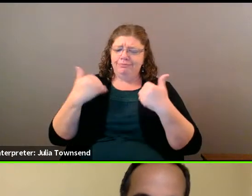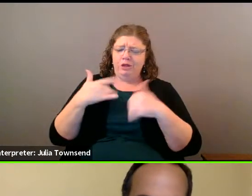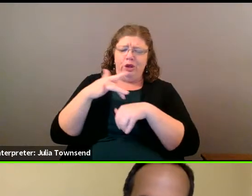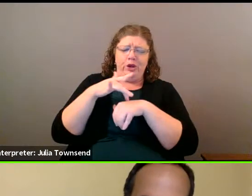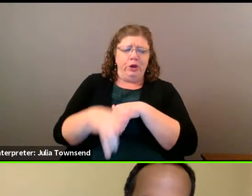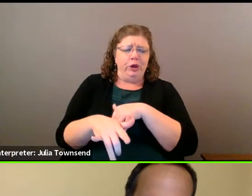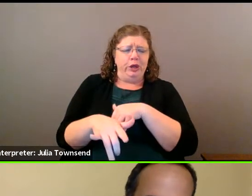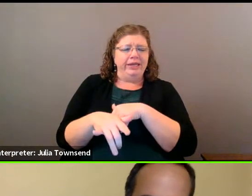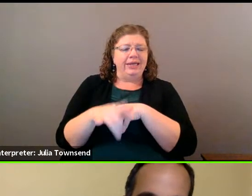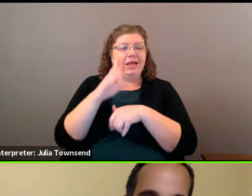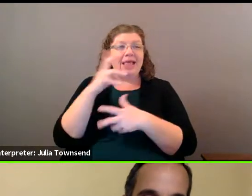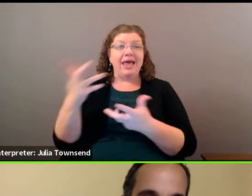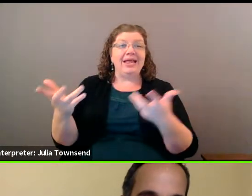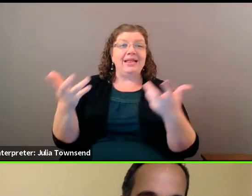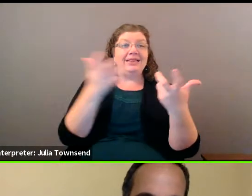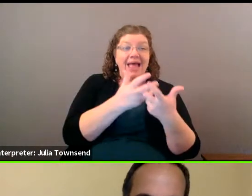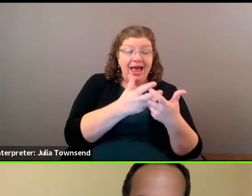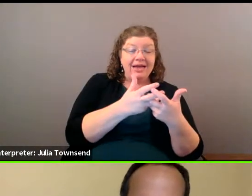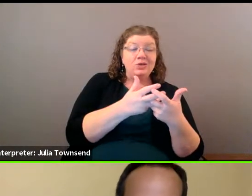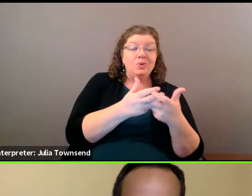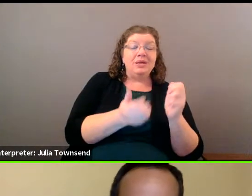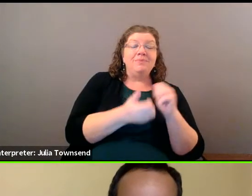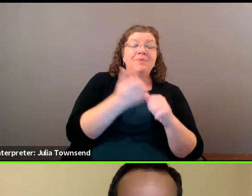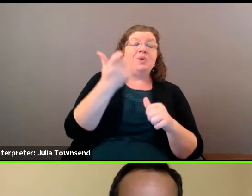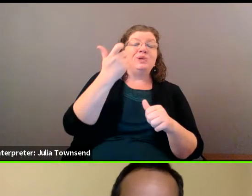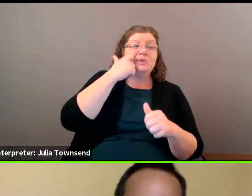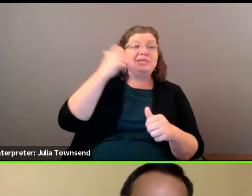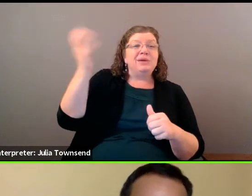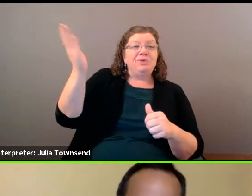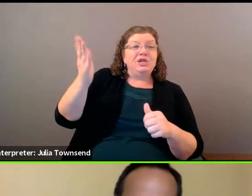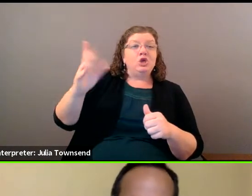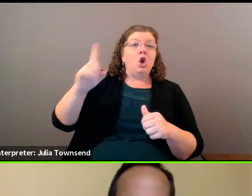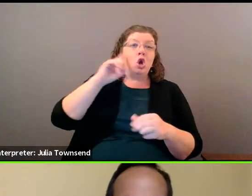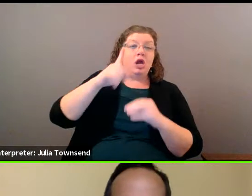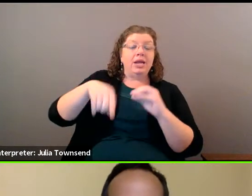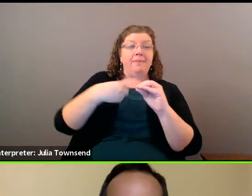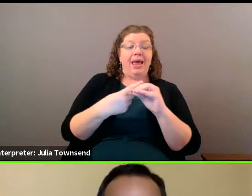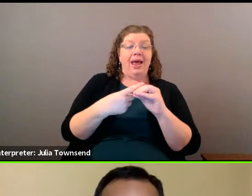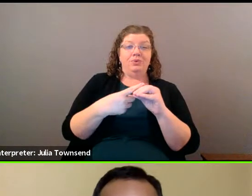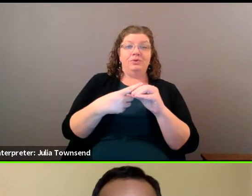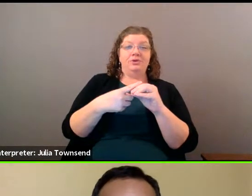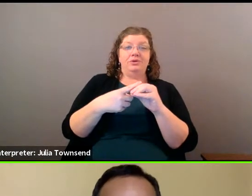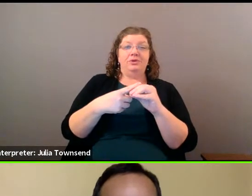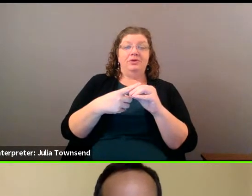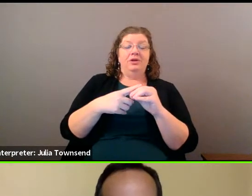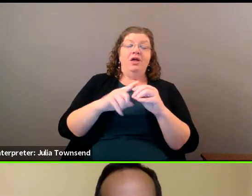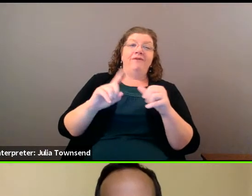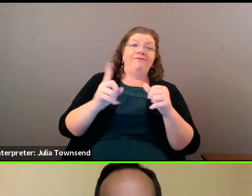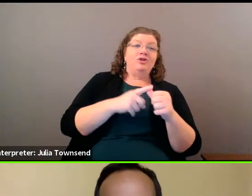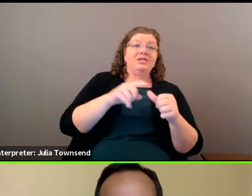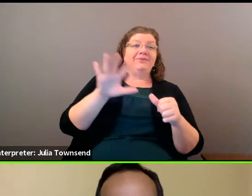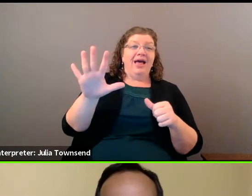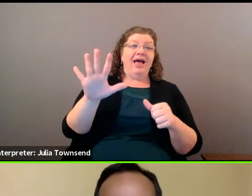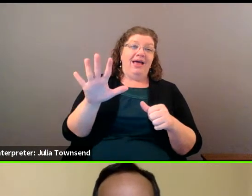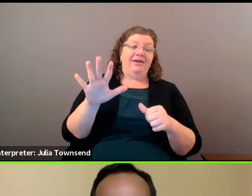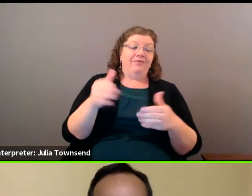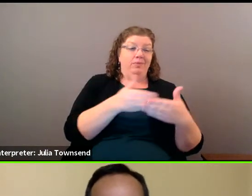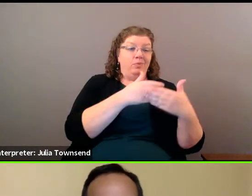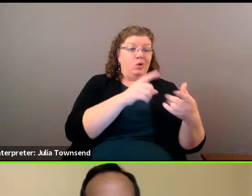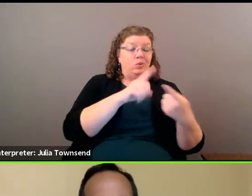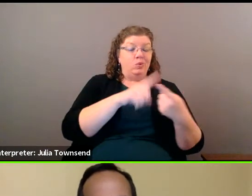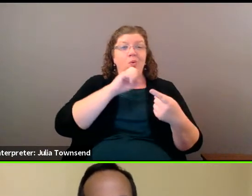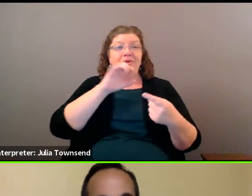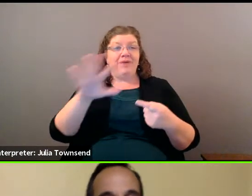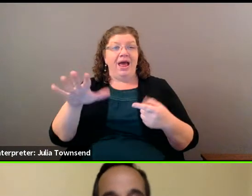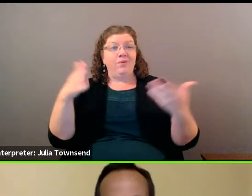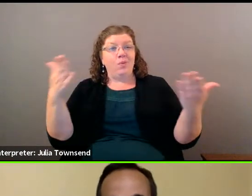of aligns with the most recent presentation we just heard about our first 5. Well, right here is a teacher in Santa